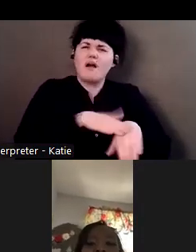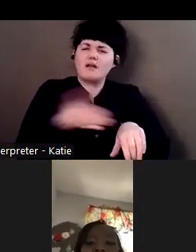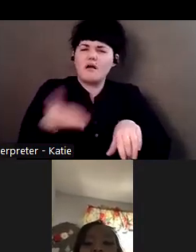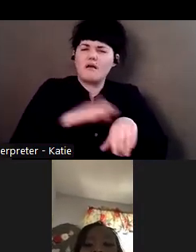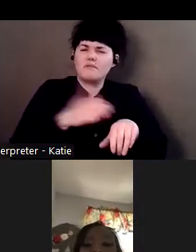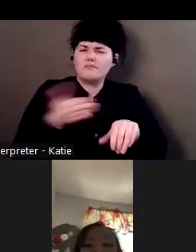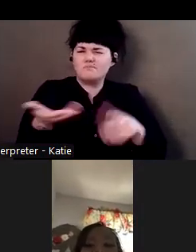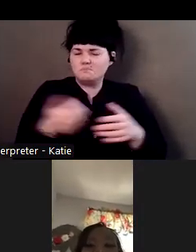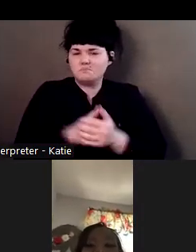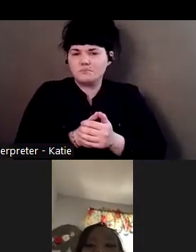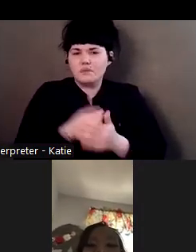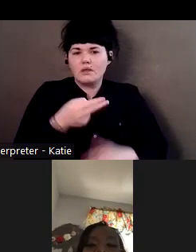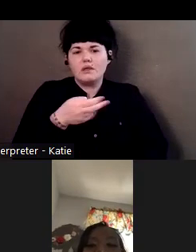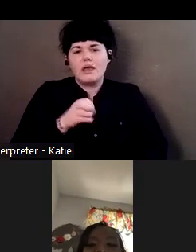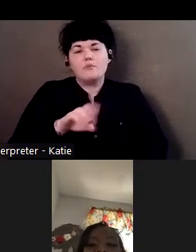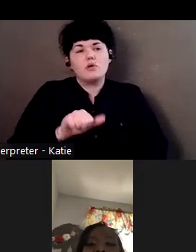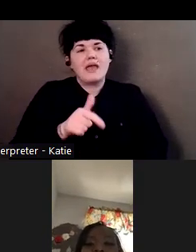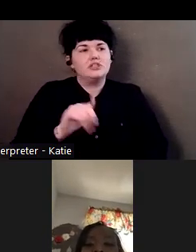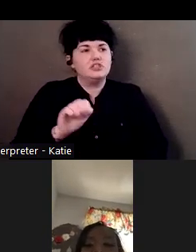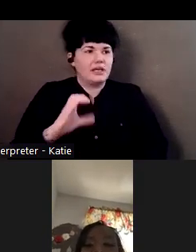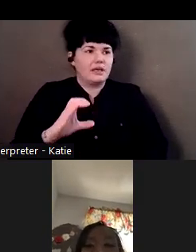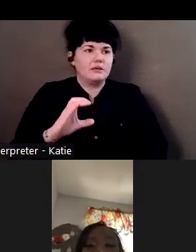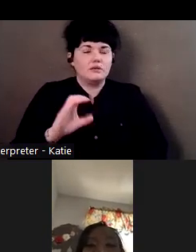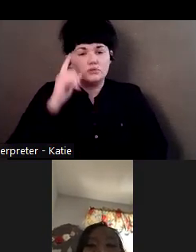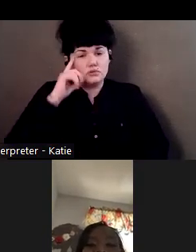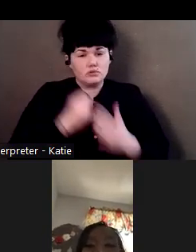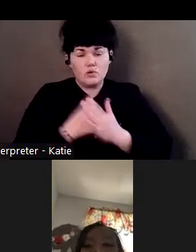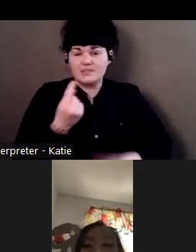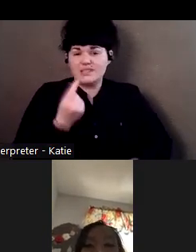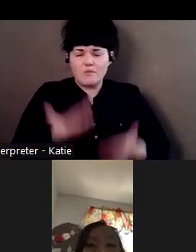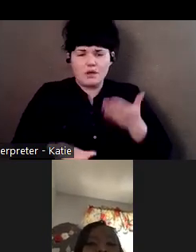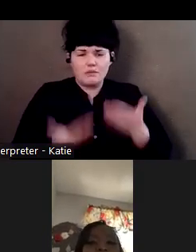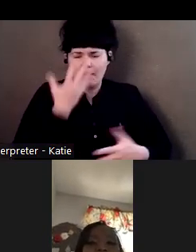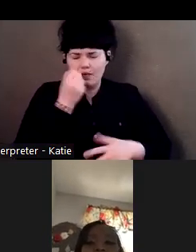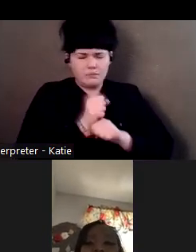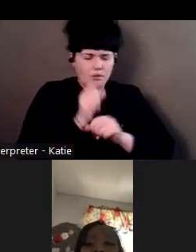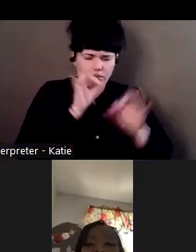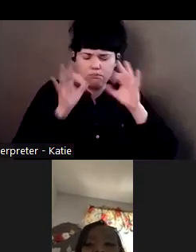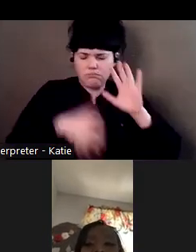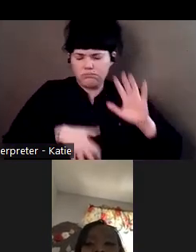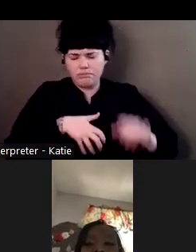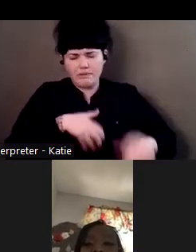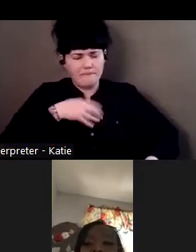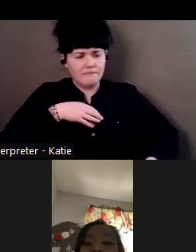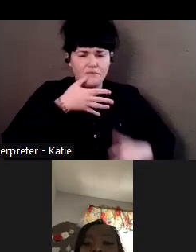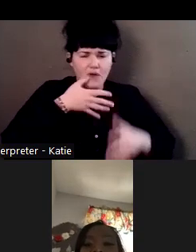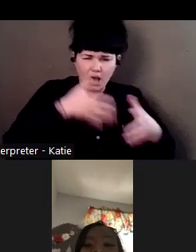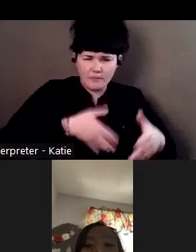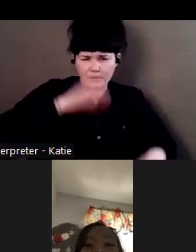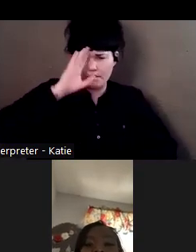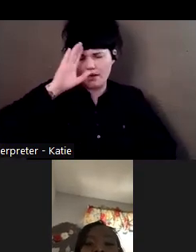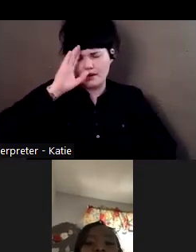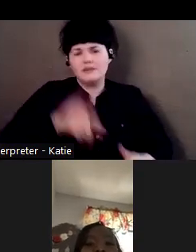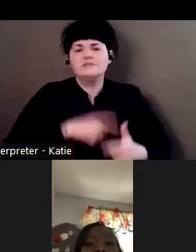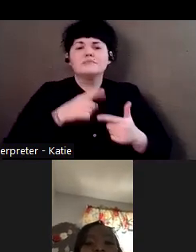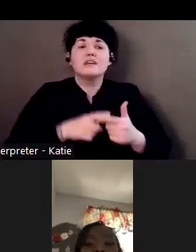off. A hemorrhagic stroke, someone might come in with altered loss of consciousness, vomiting, headache, sudden onset and progress over the 30 minutes to